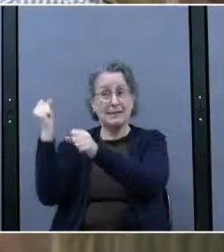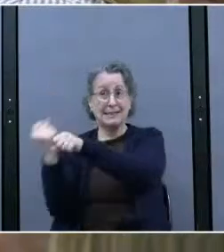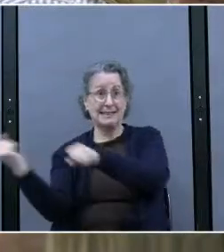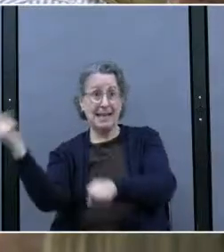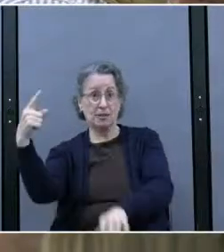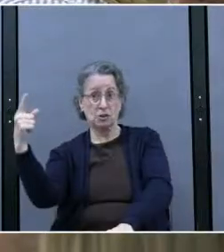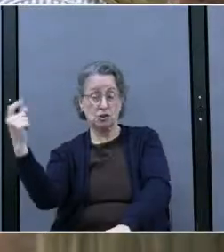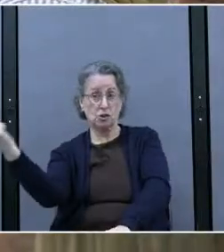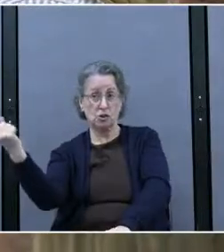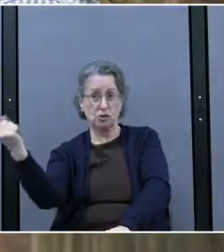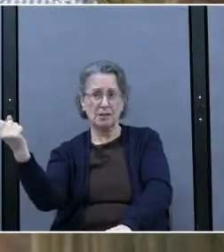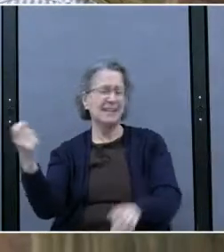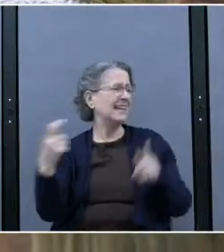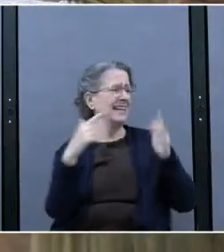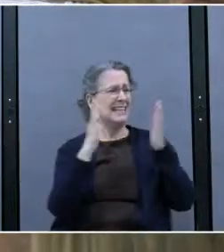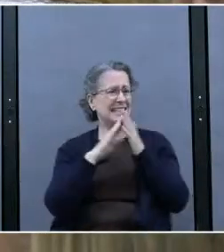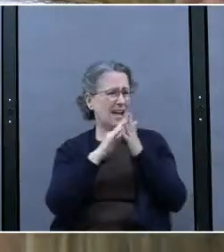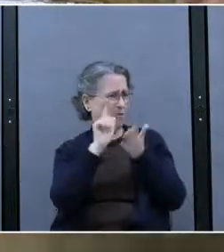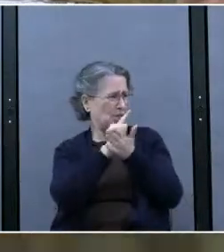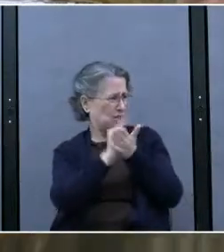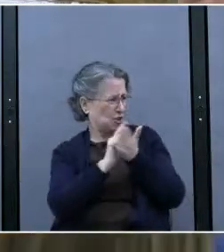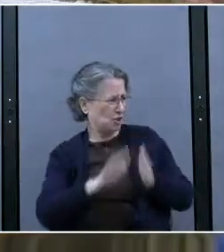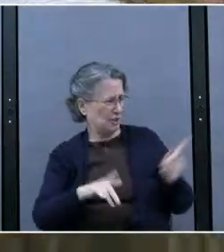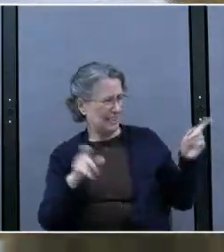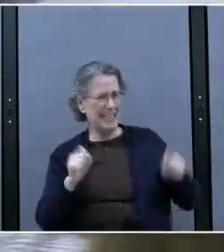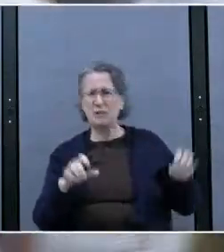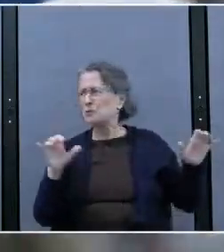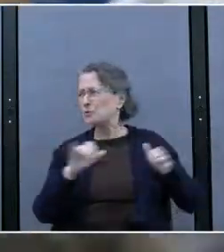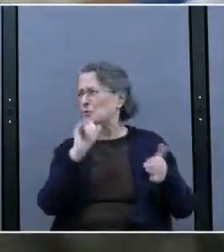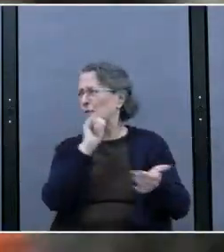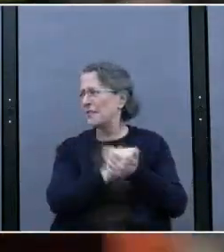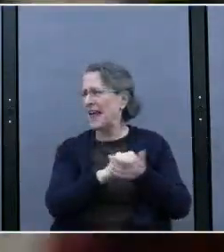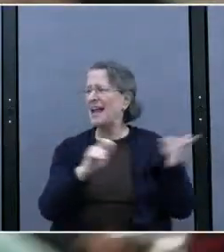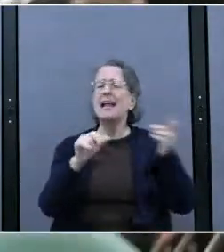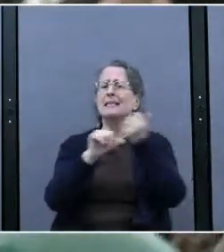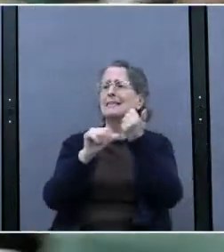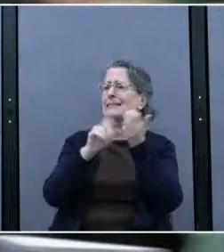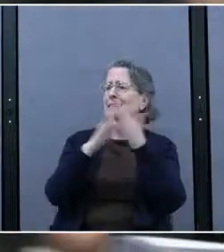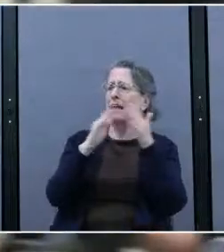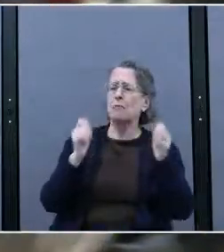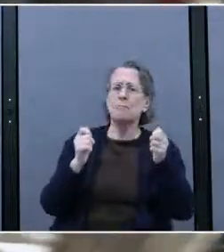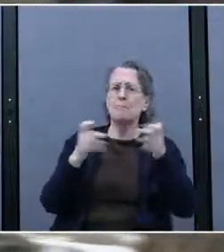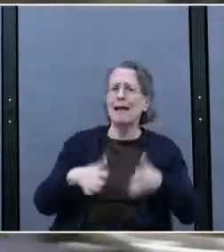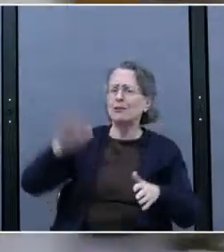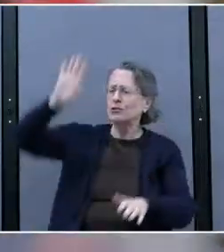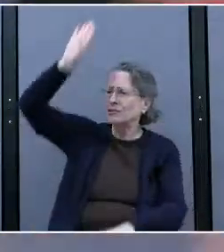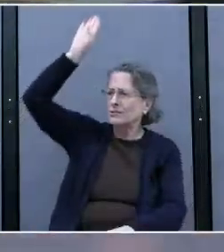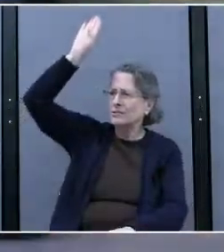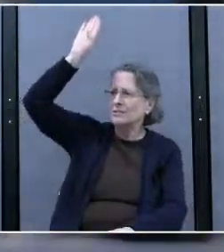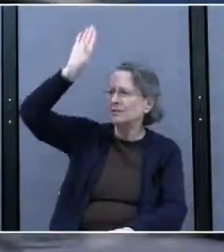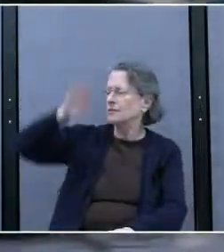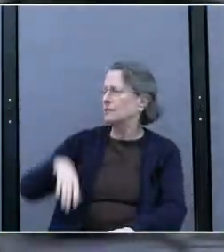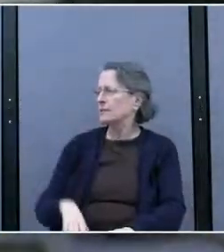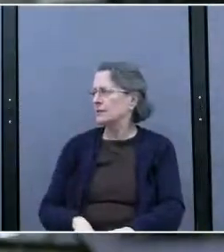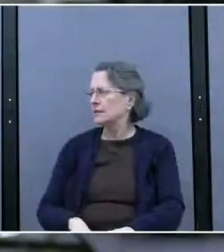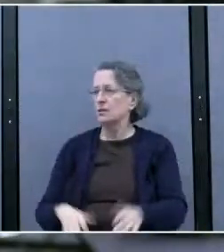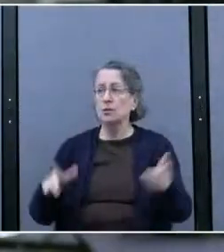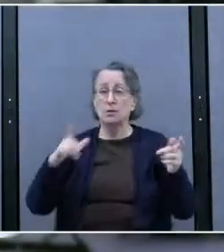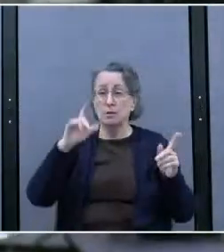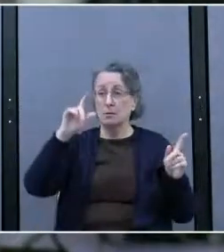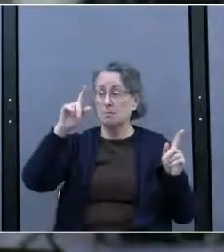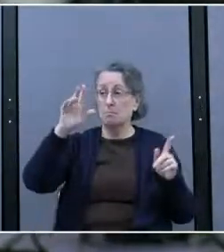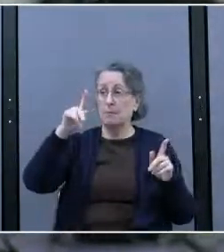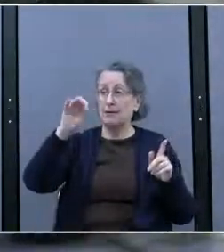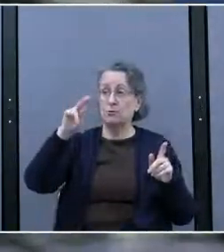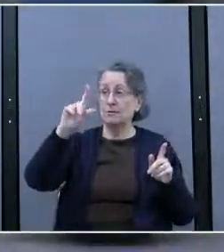for guidance from the town attorney. I also see the assistant town manager has his hand raised. If you want to go first. Do you want to go first, Patrick? You seem